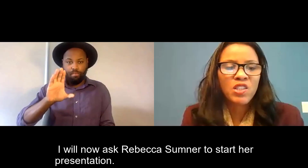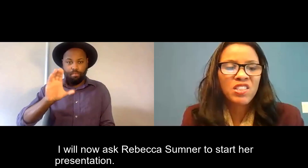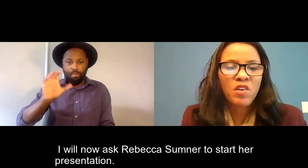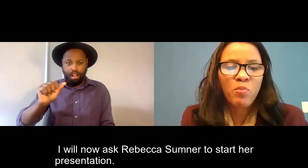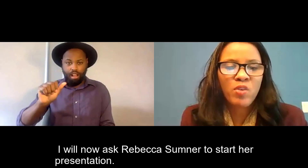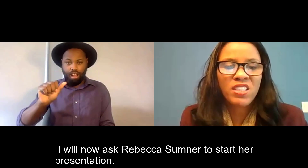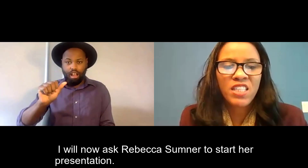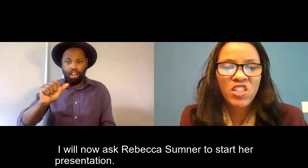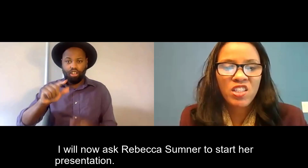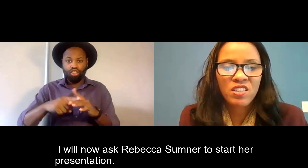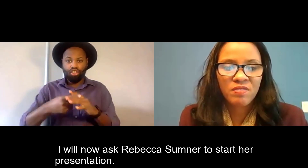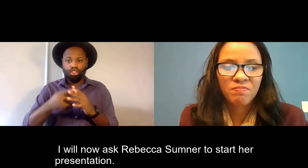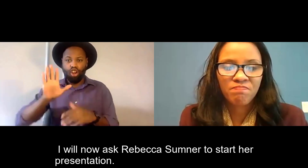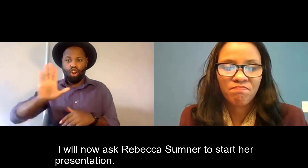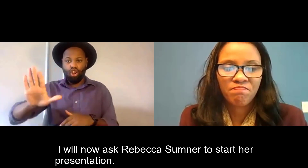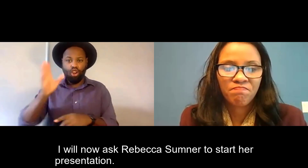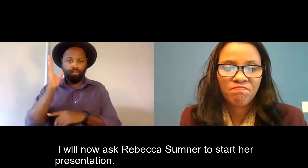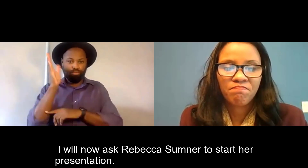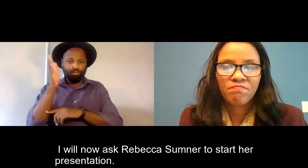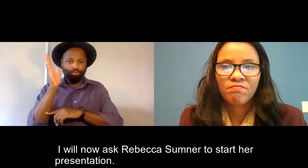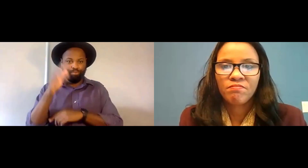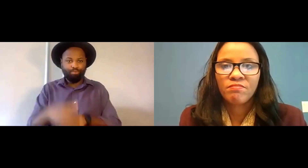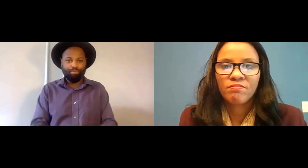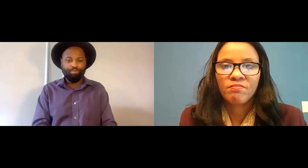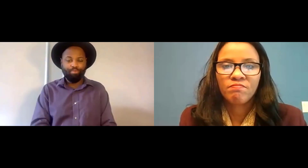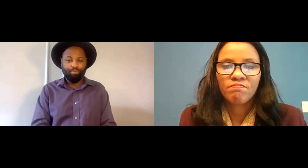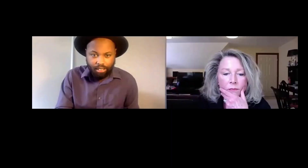to start her presentation.